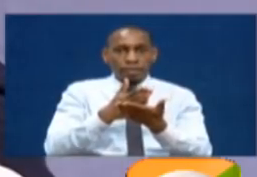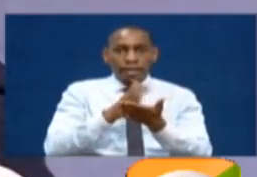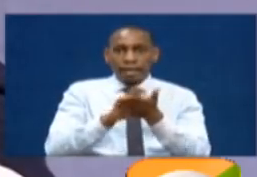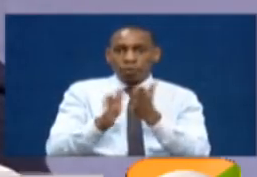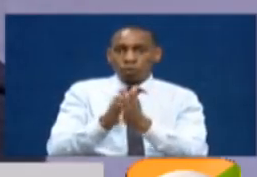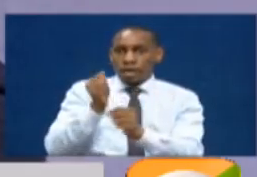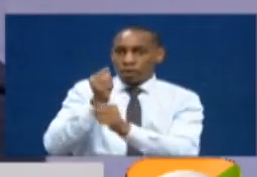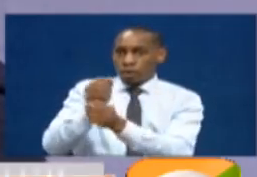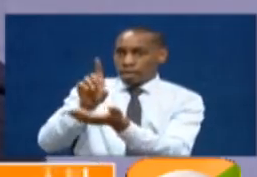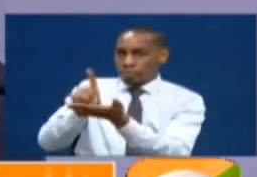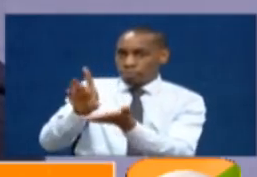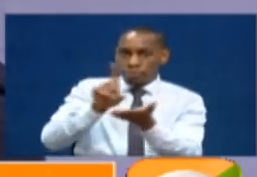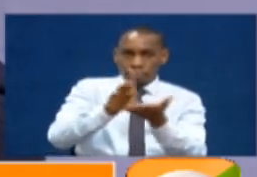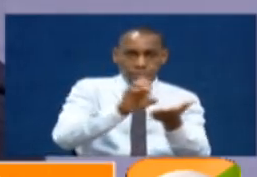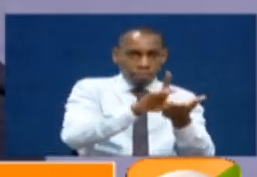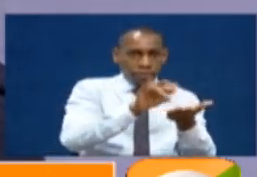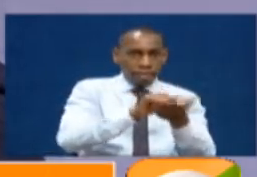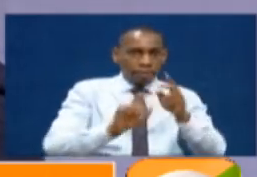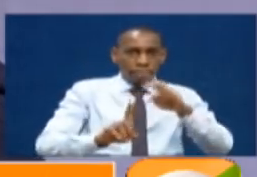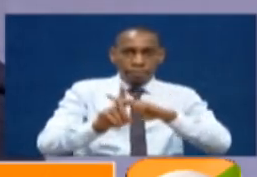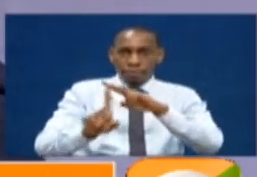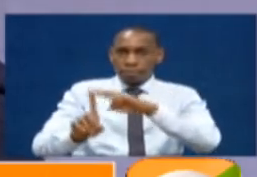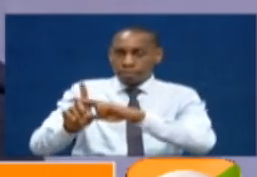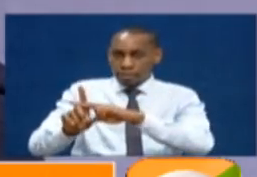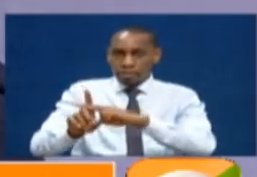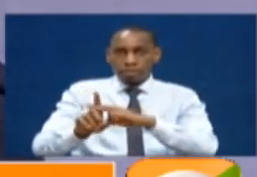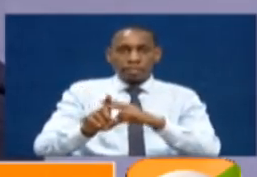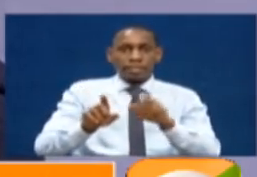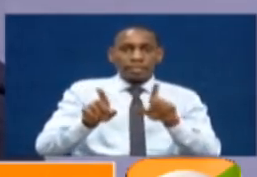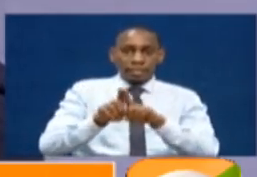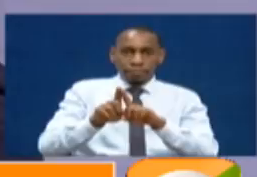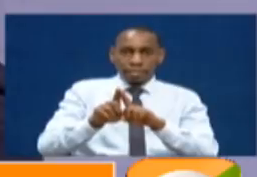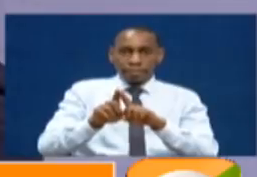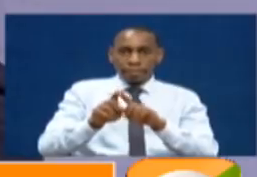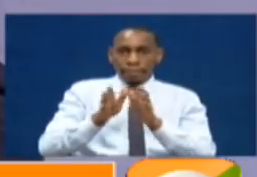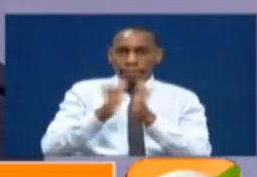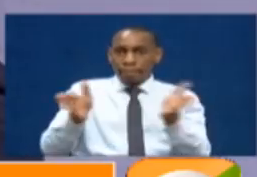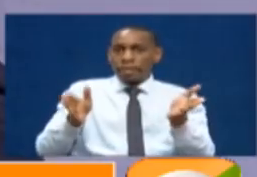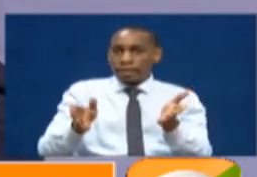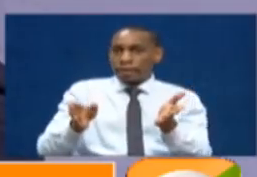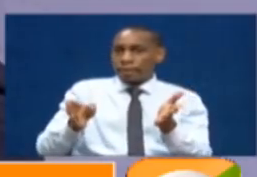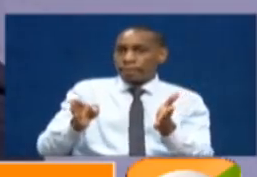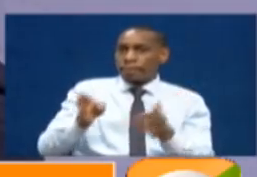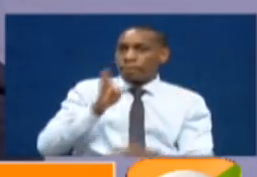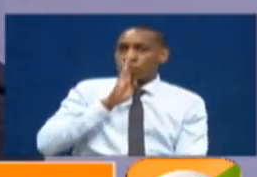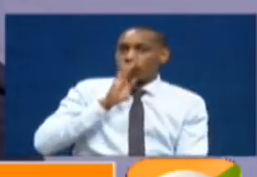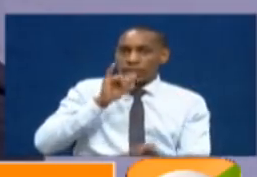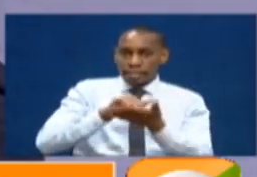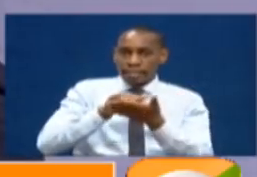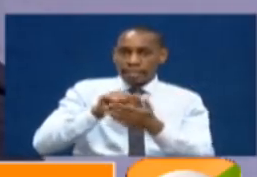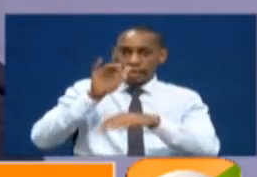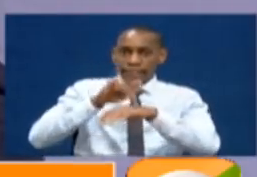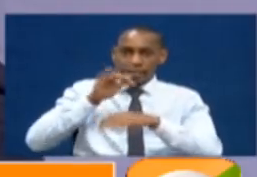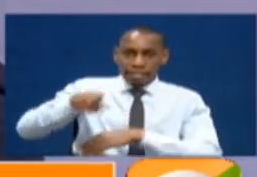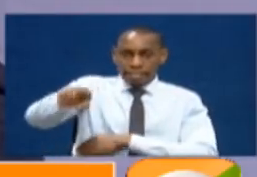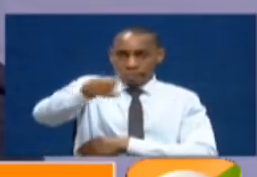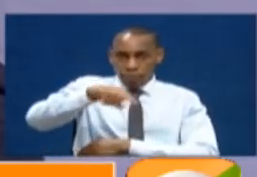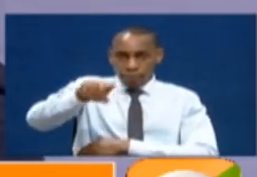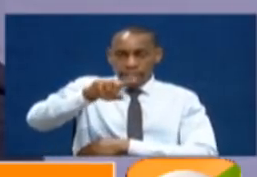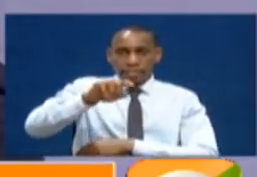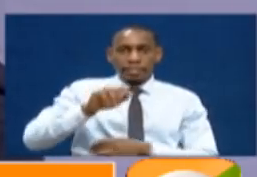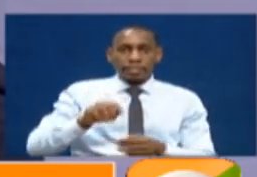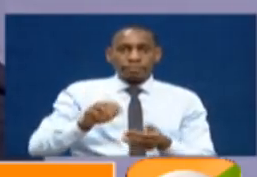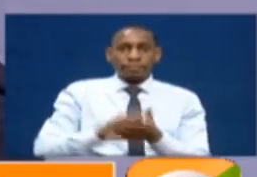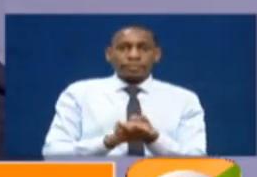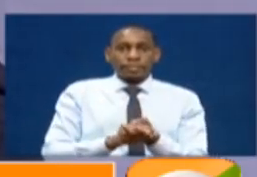layoffs that are beginning to emerge, the issue of the huge public debt that is gripping us, and it's